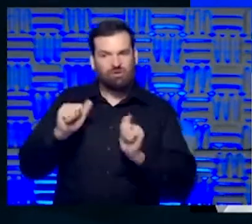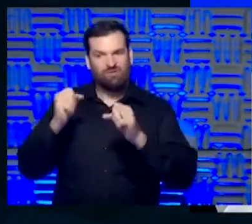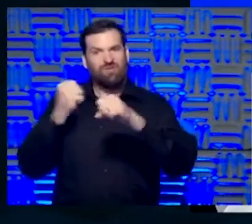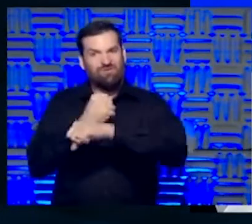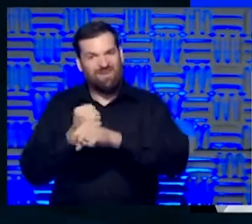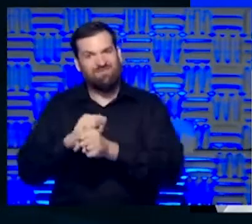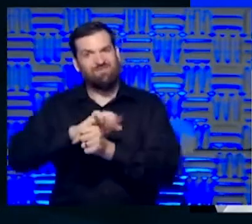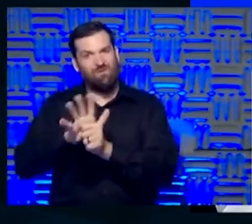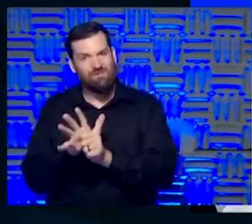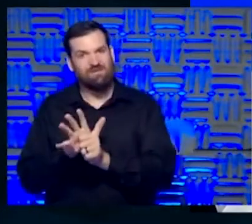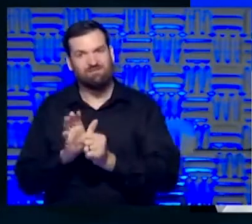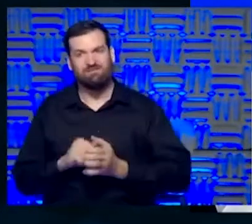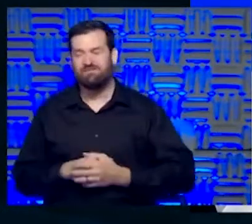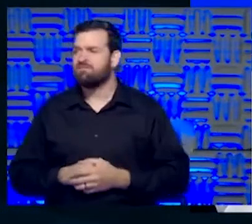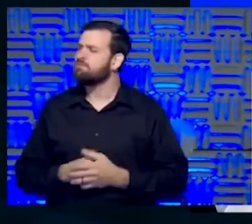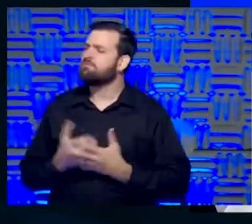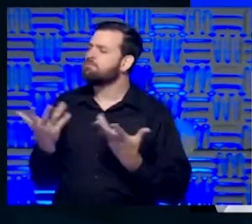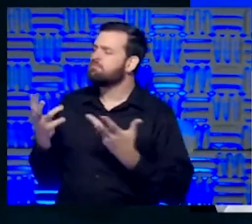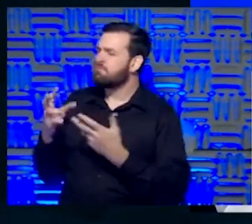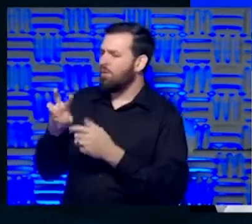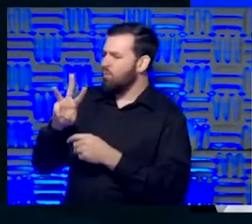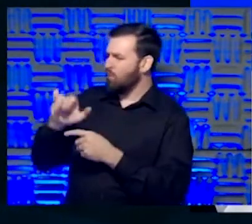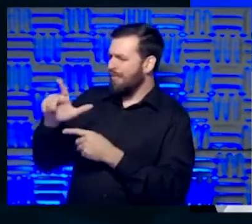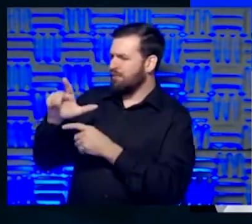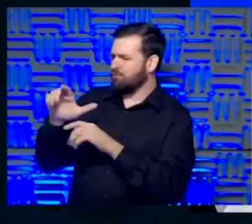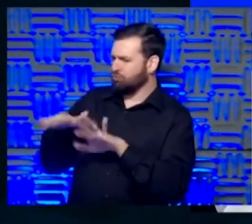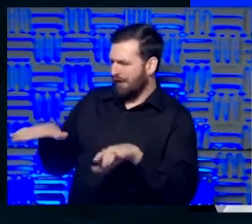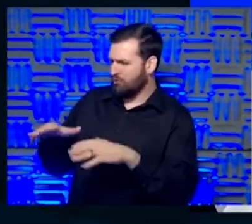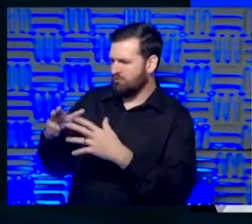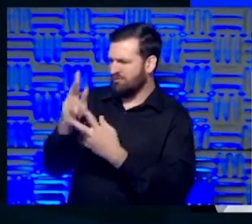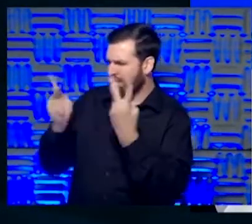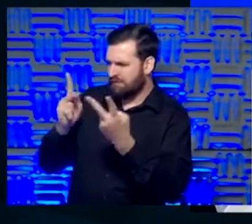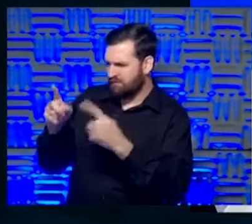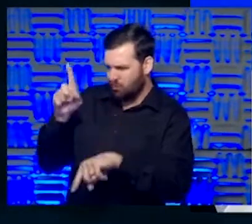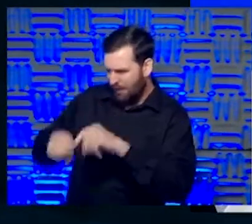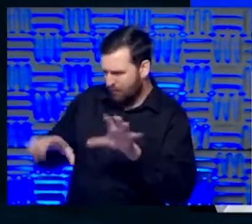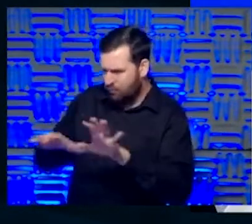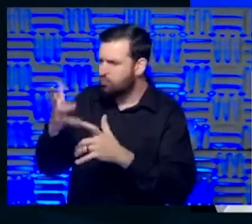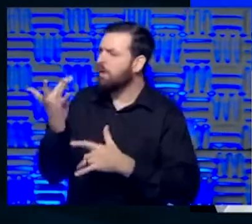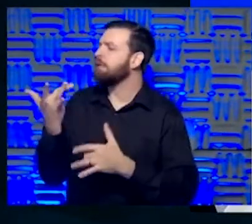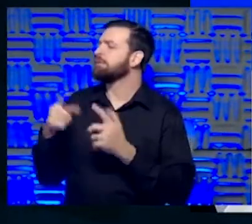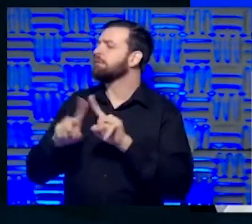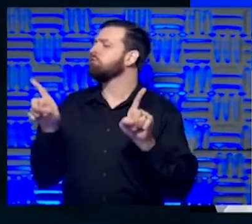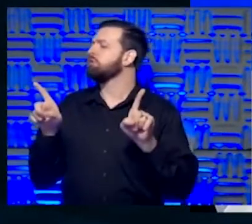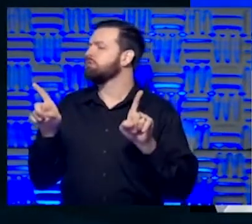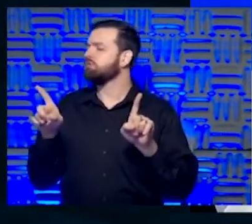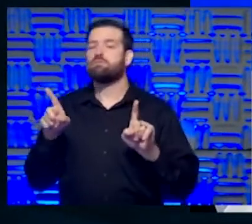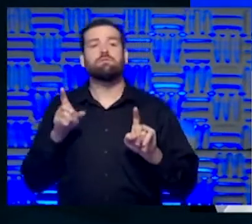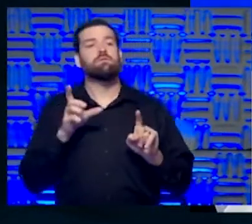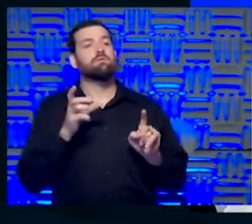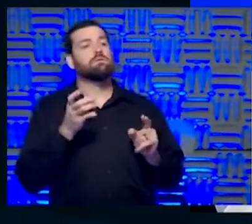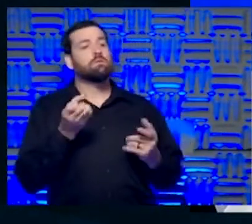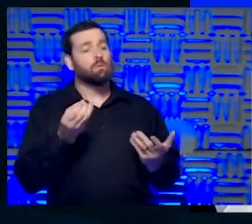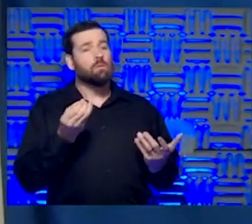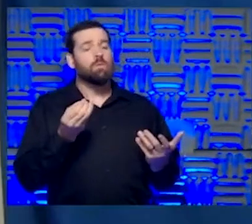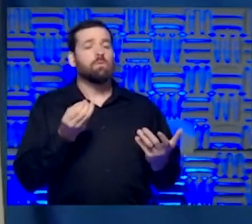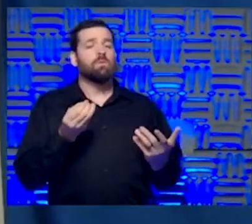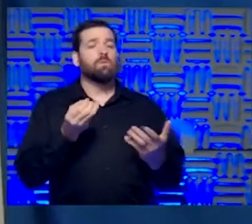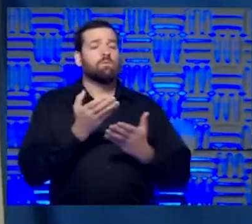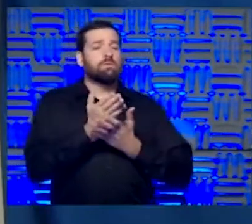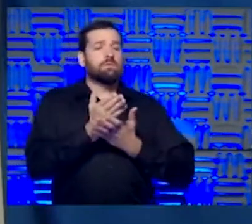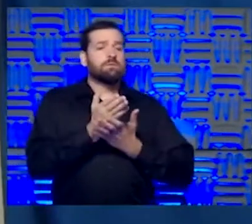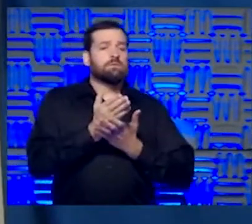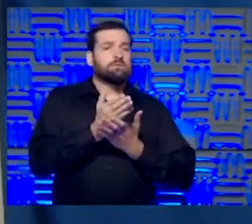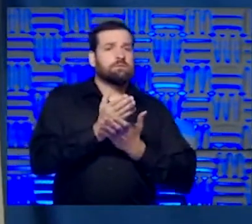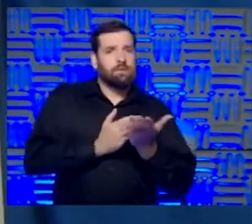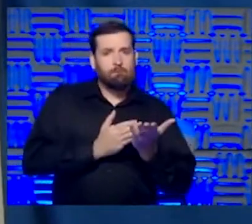pandemic. And Steve, what's different about a well child visit? You see you can't do that. Why is that? Well, there's some of it's, I think,